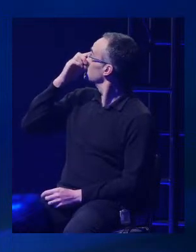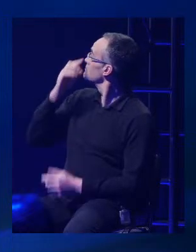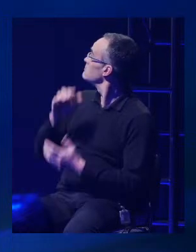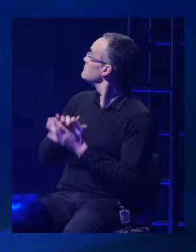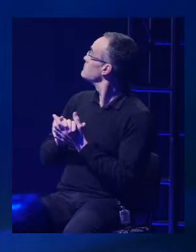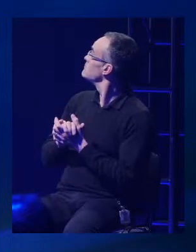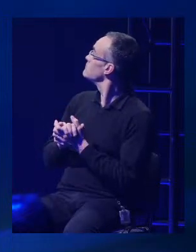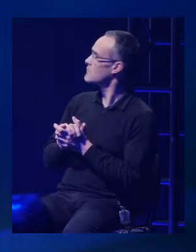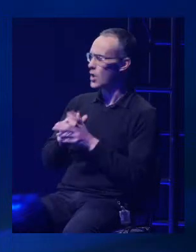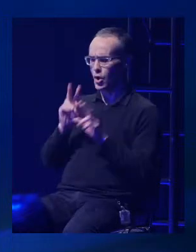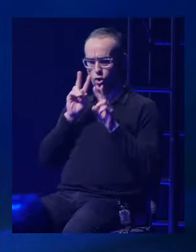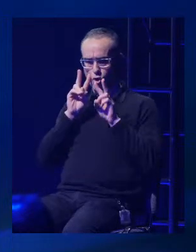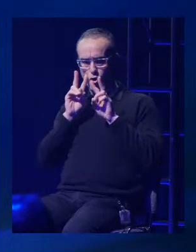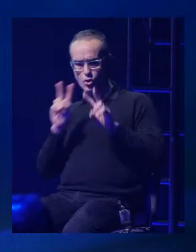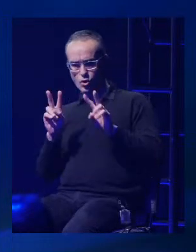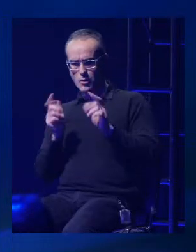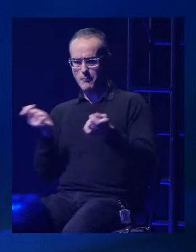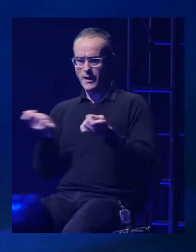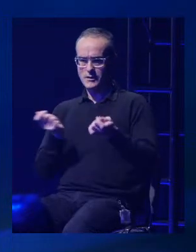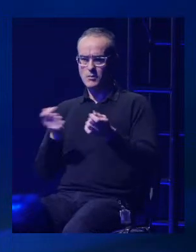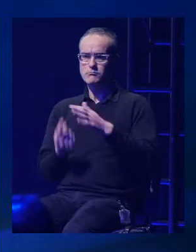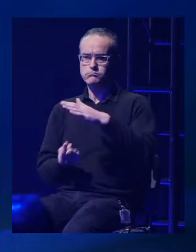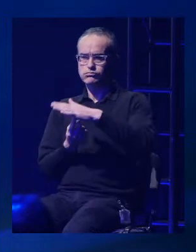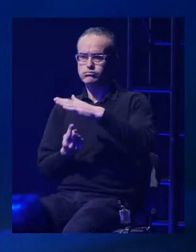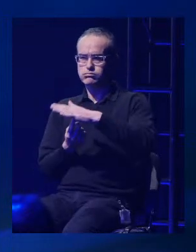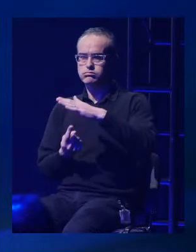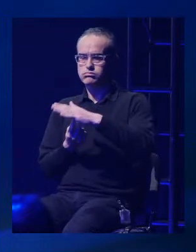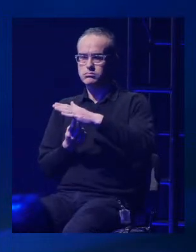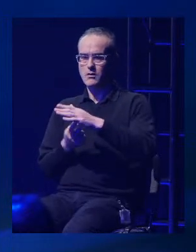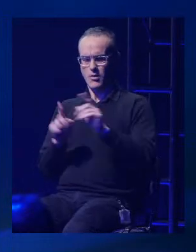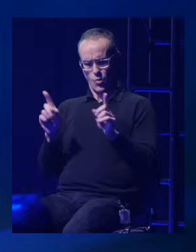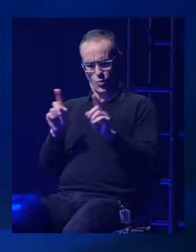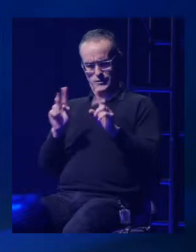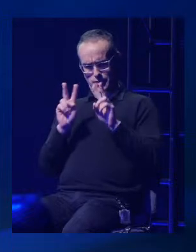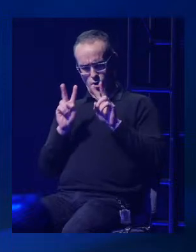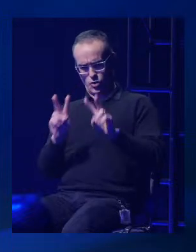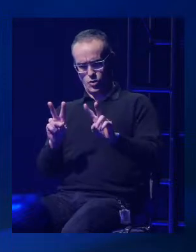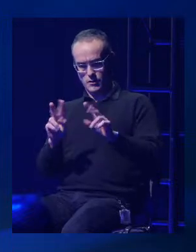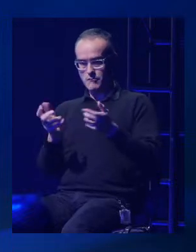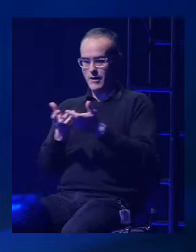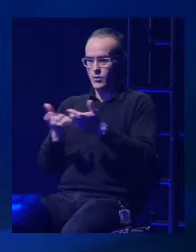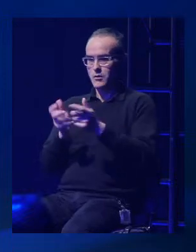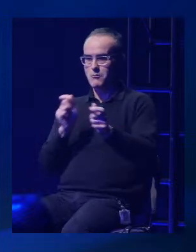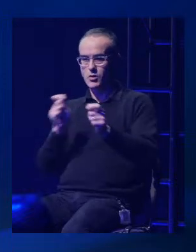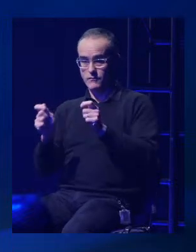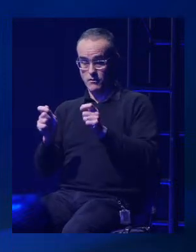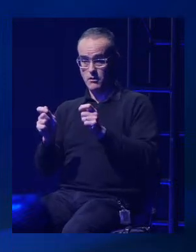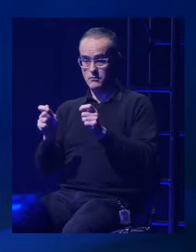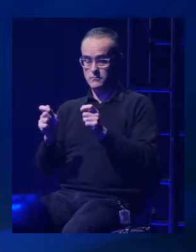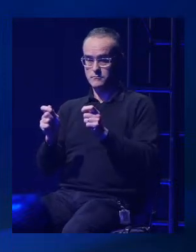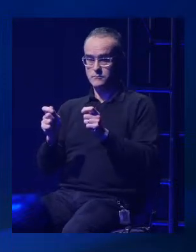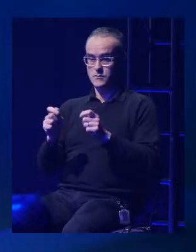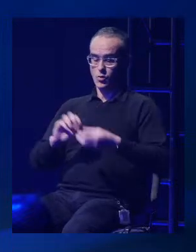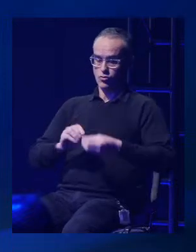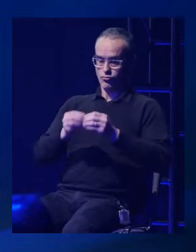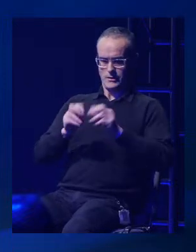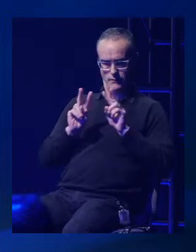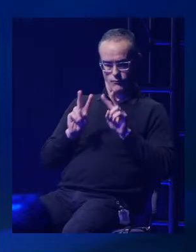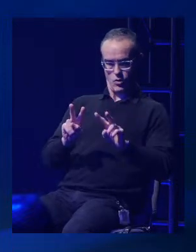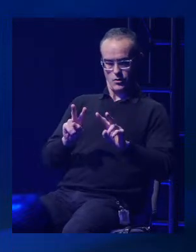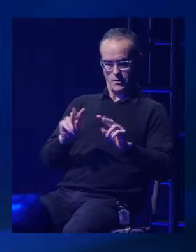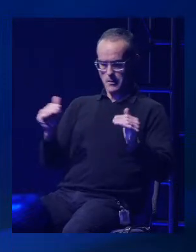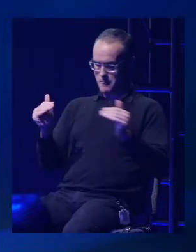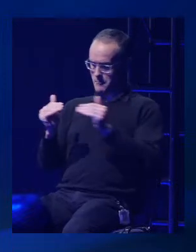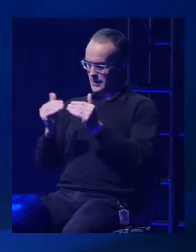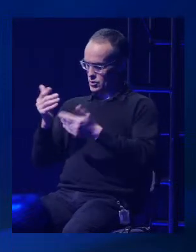So look management is also going to be very important on set. What is a look and how do I modify it? So a creative LUT is designed to match the story